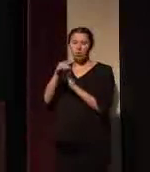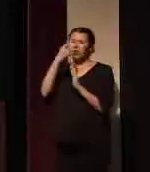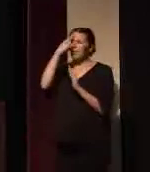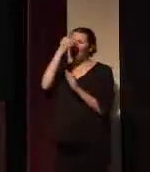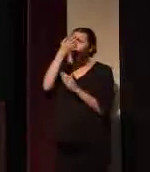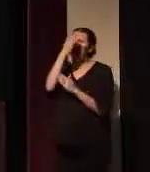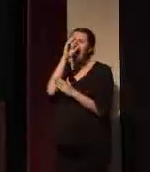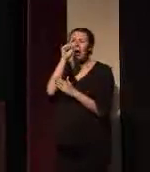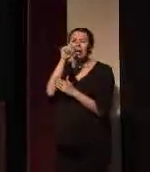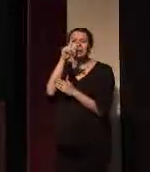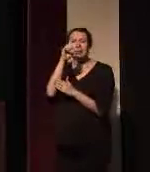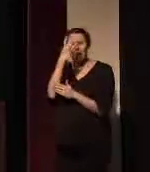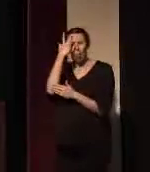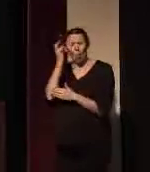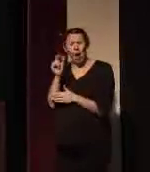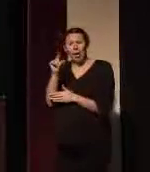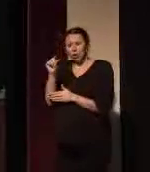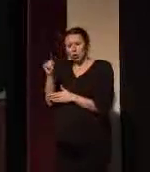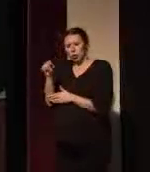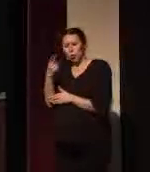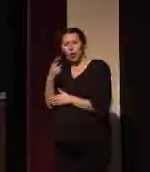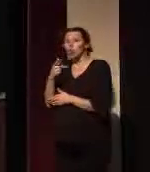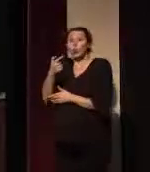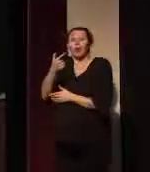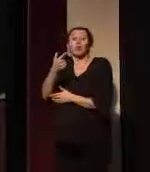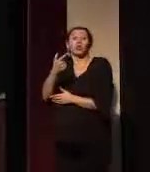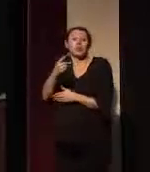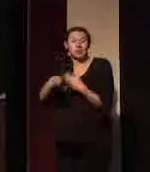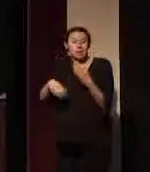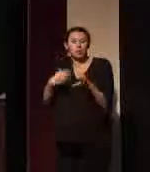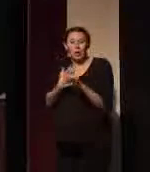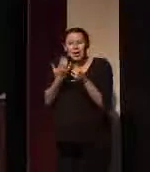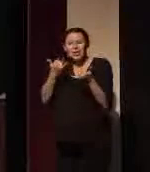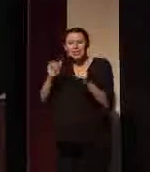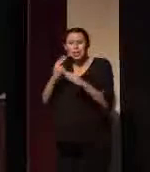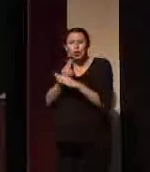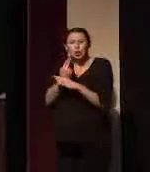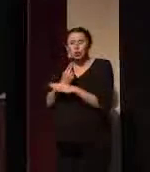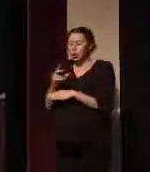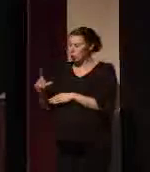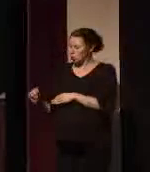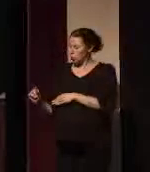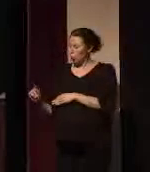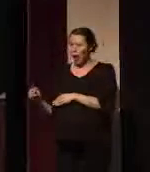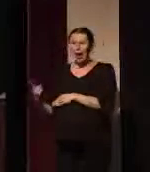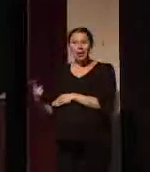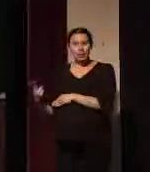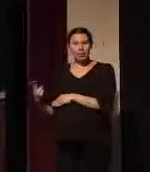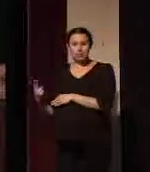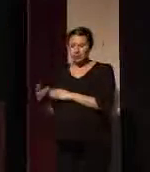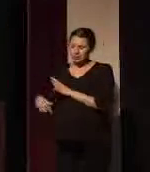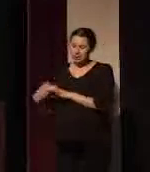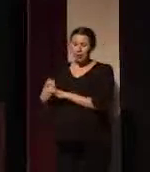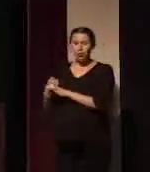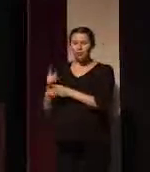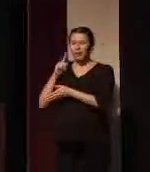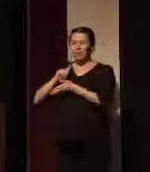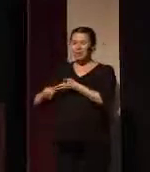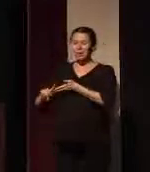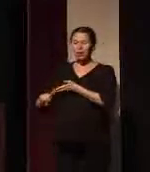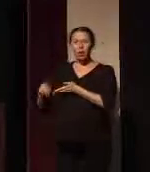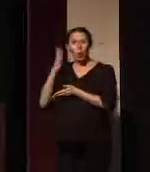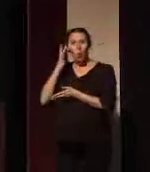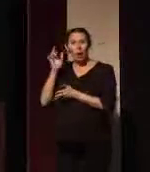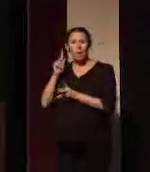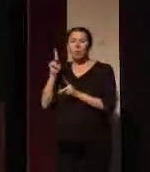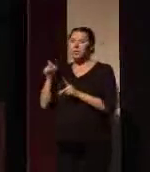sakes, why in the 20th century are we still, 21st century, are we still using 20th century investigative techniques? Why are people going around and